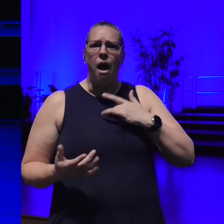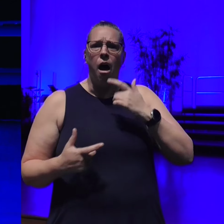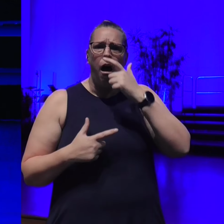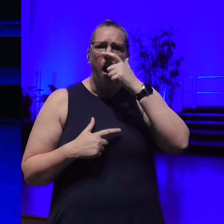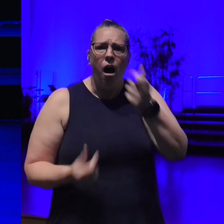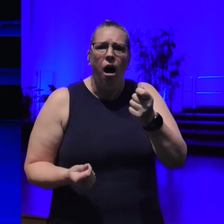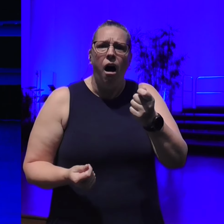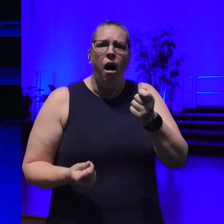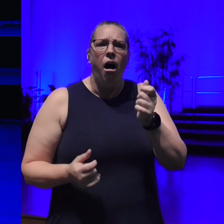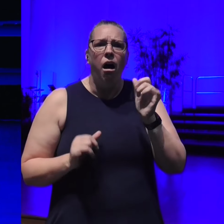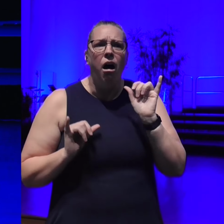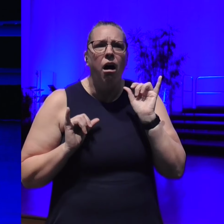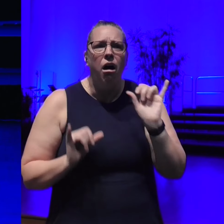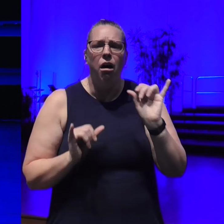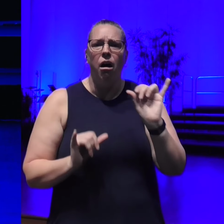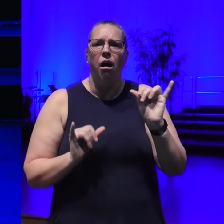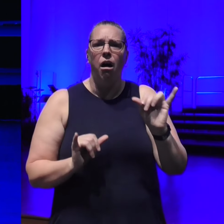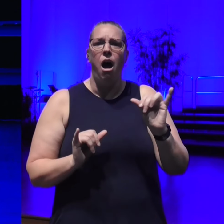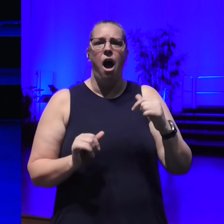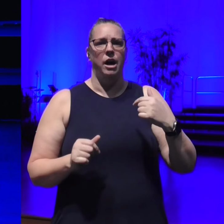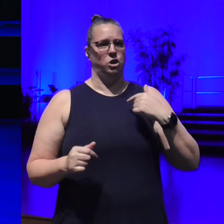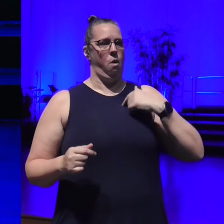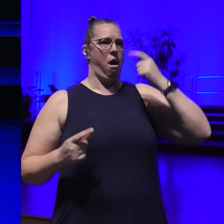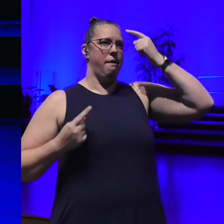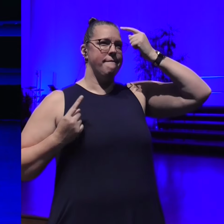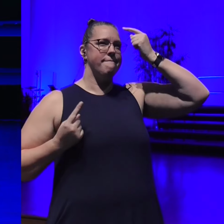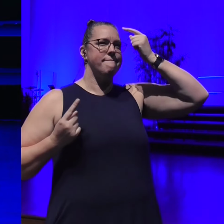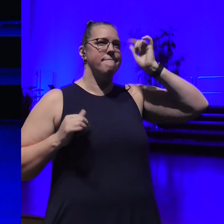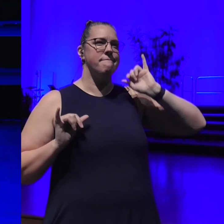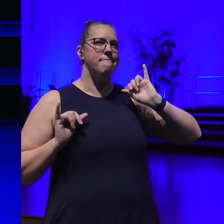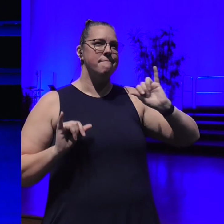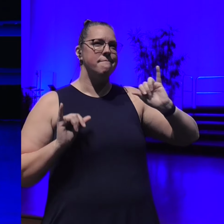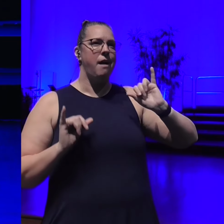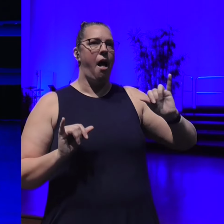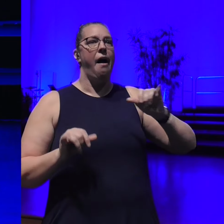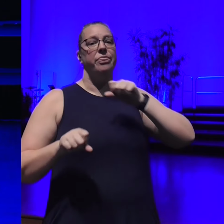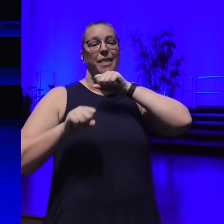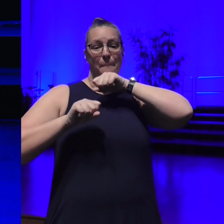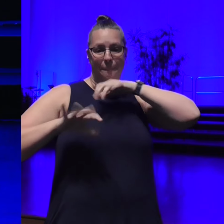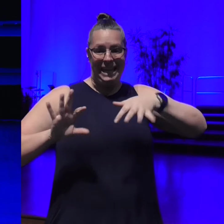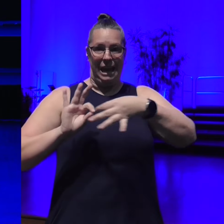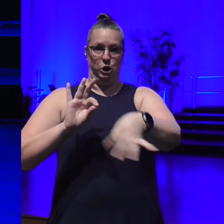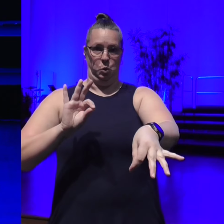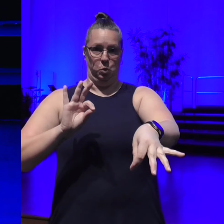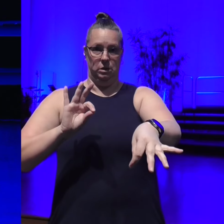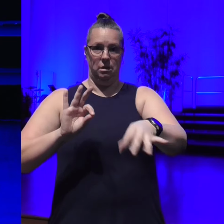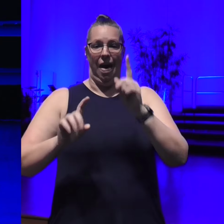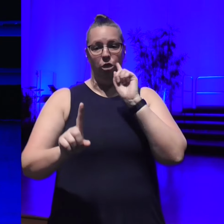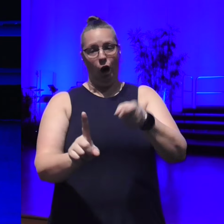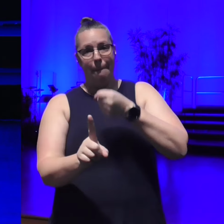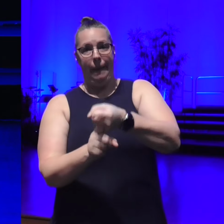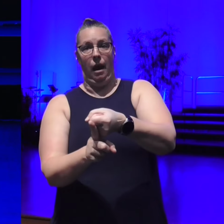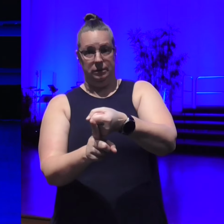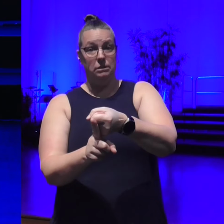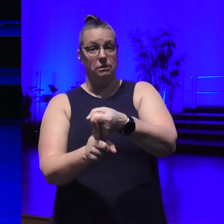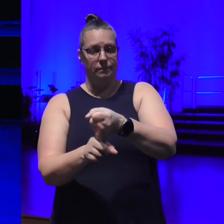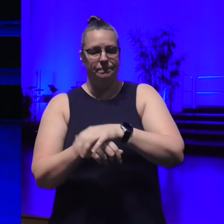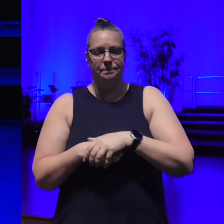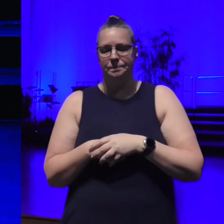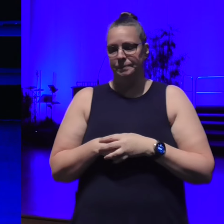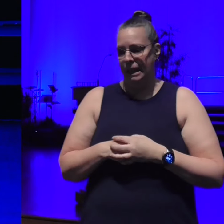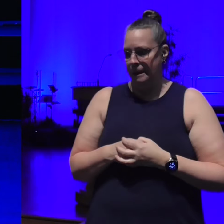by this whole scene and began to contemplate the Beatitudes and the impact that they might have. And